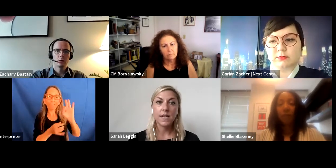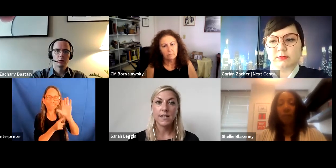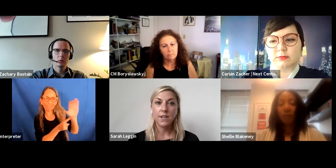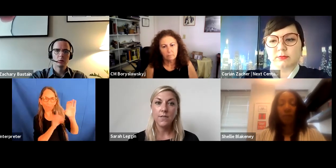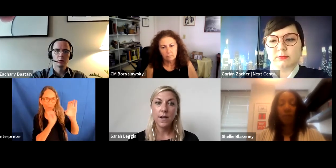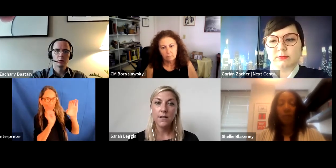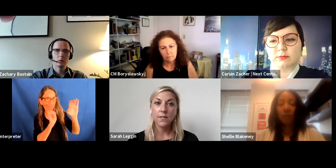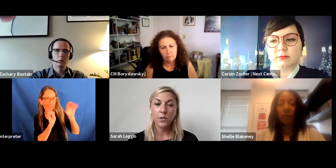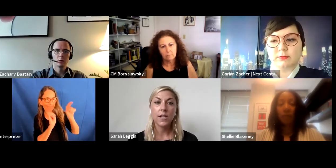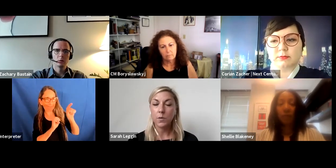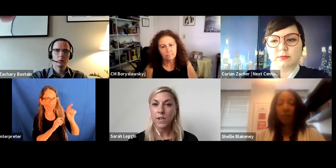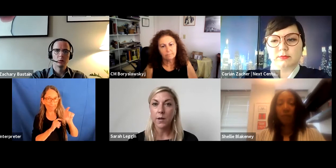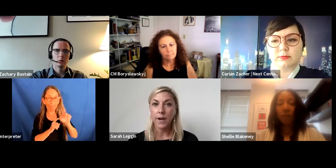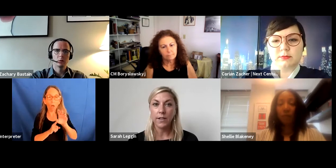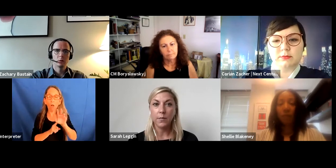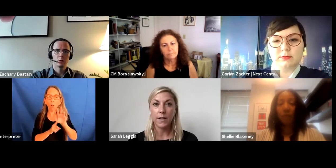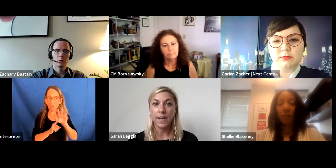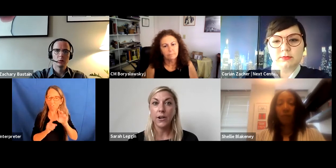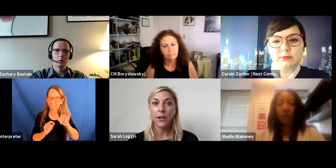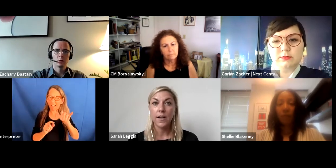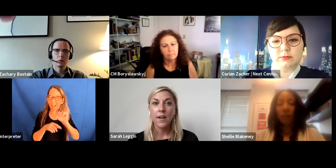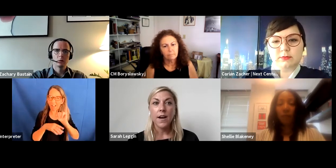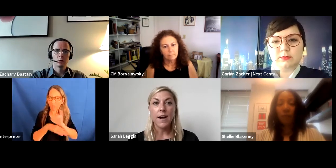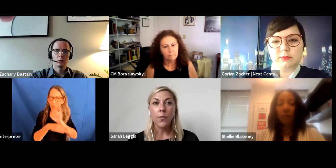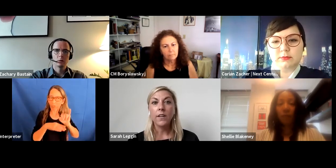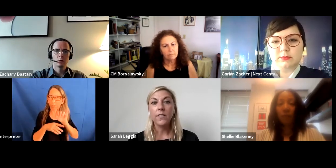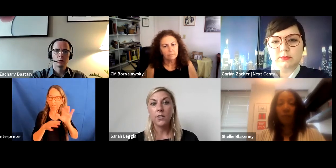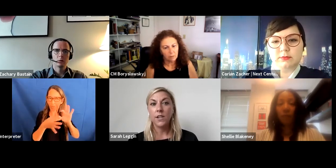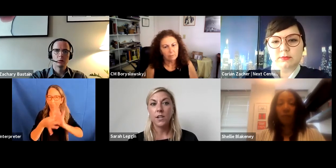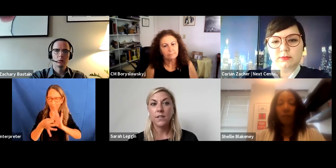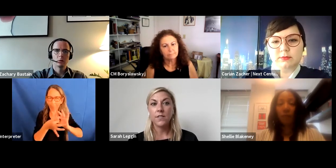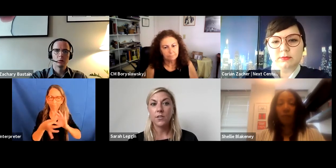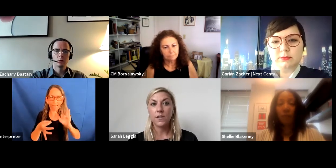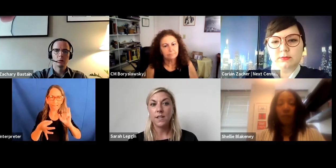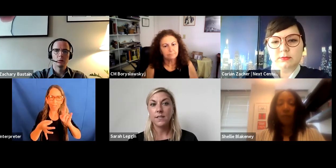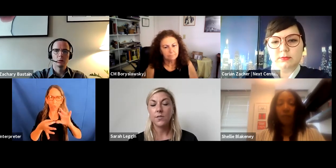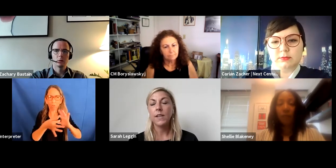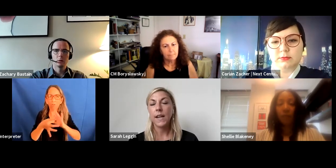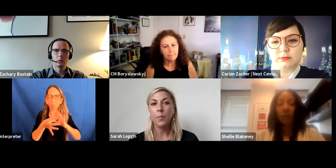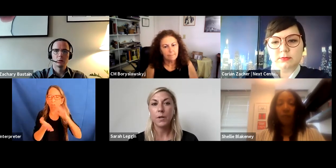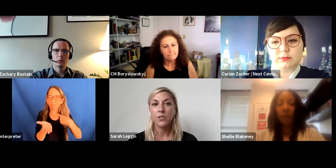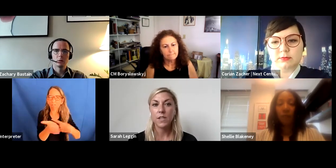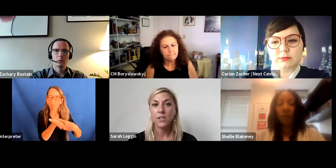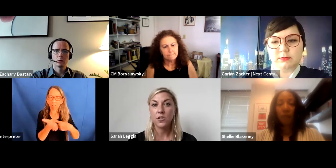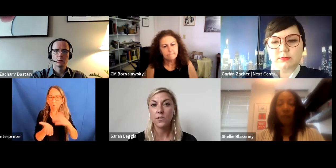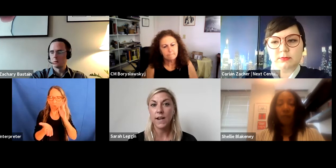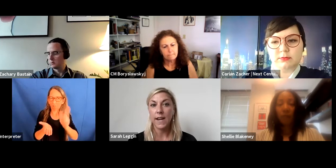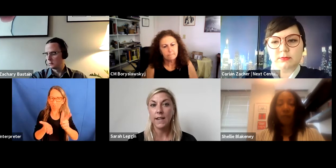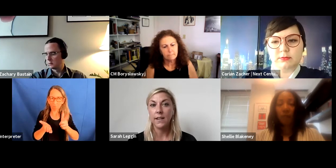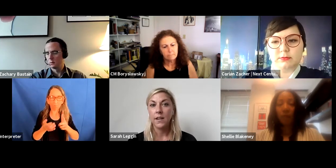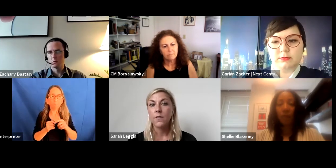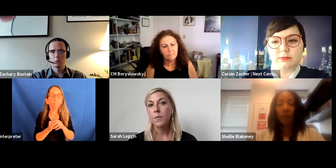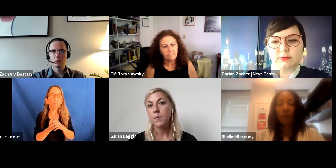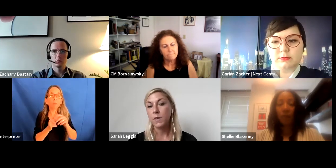Emergency Connectivity Fund, which again, we'll talk about a little bit later, wireless innovations and services can really help bridge the digital